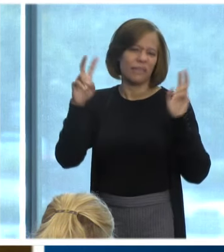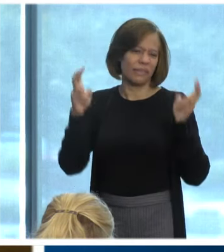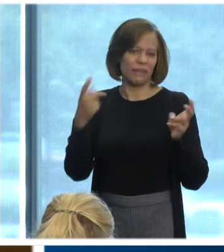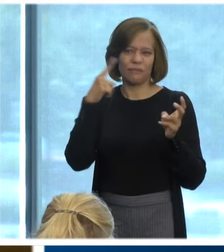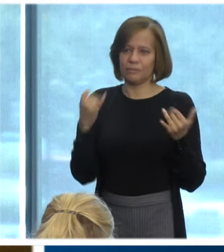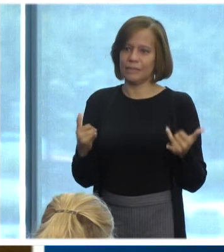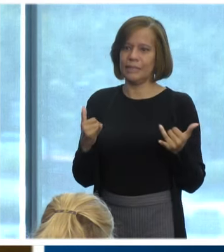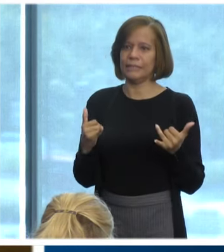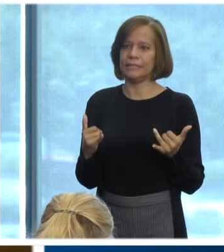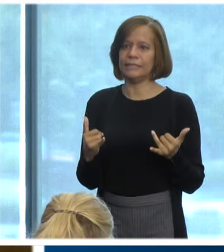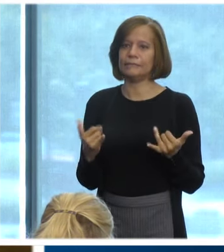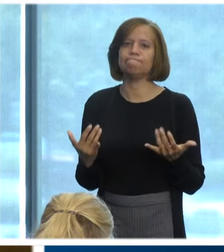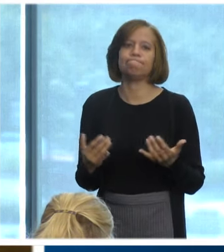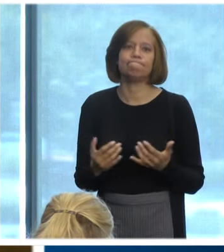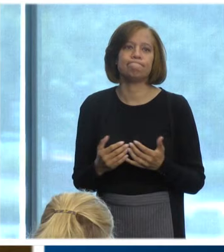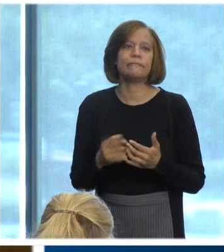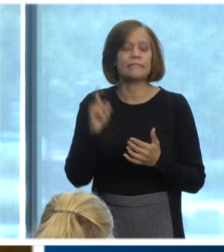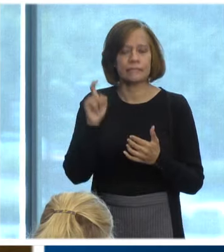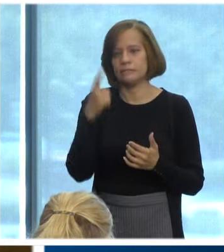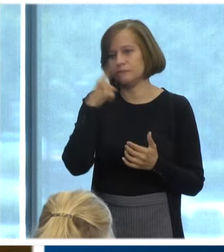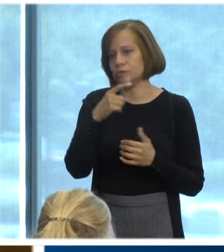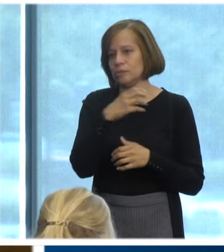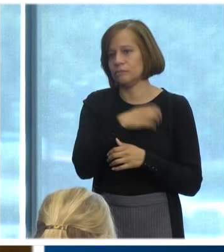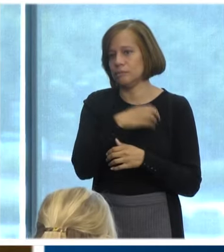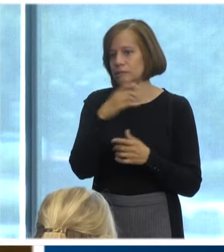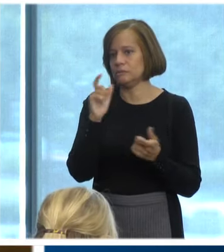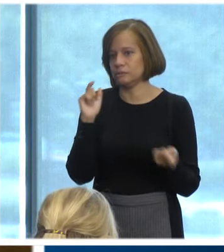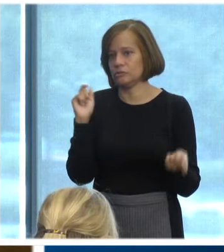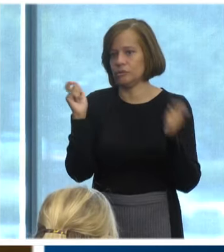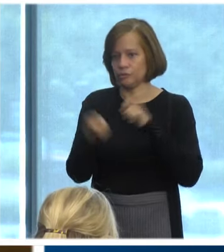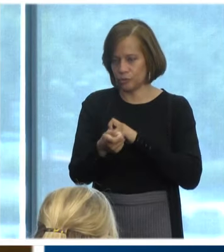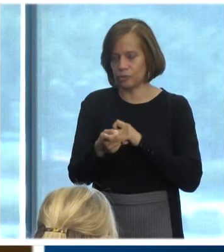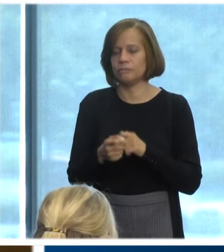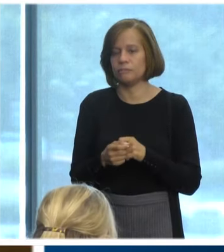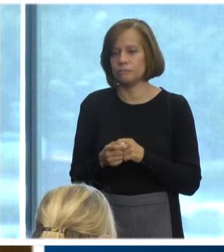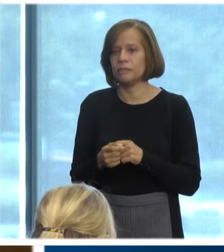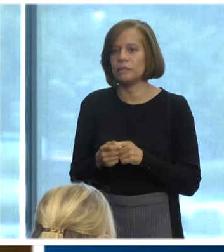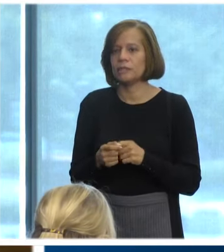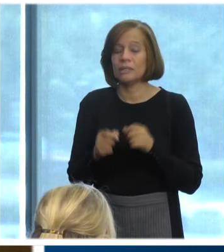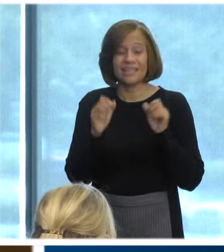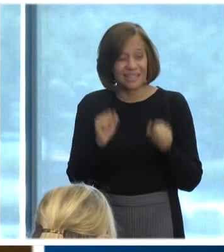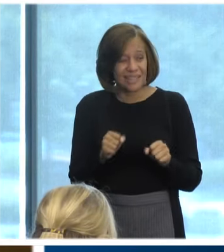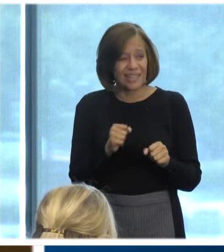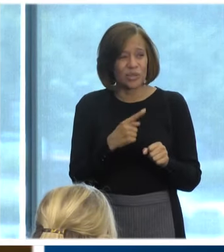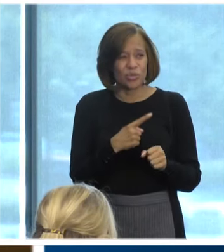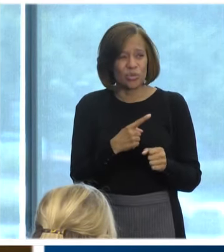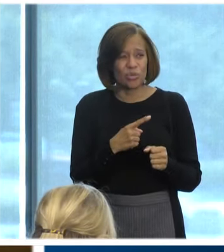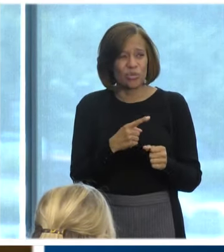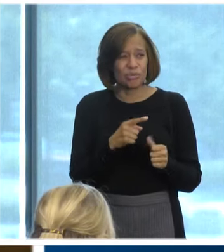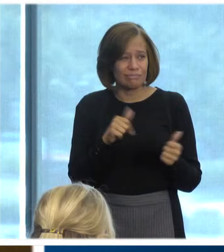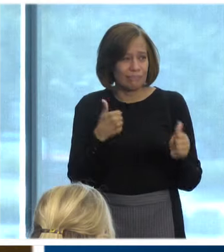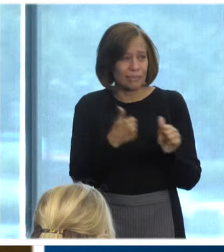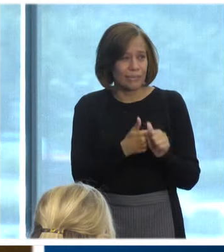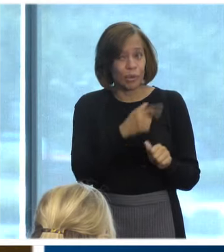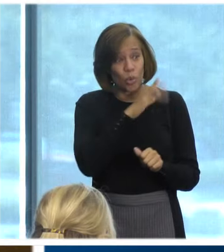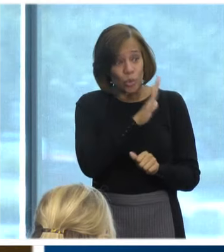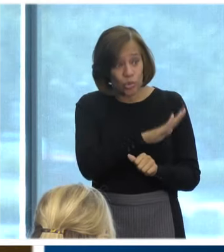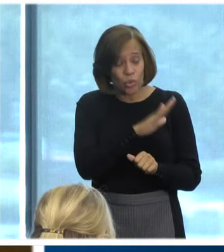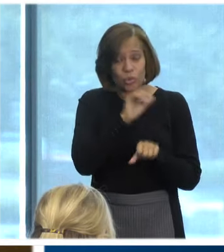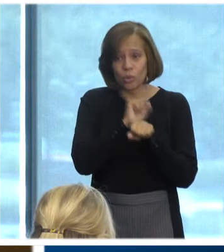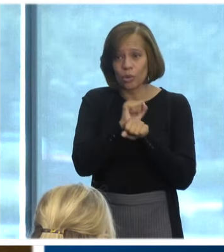is obviously a need for police reform. That's the desire of the mayor's. Can you give us an update on your working